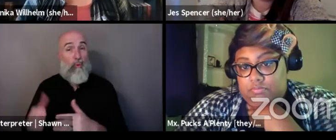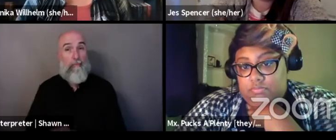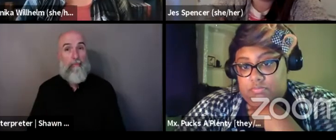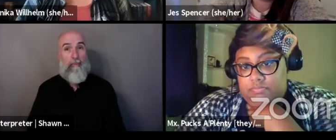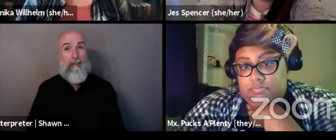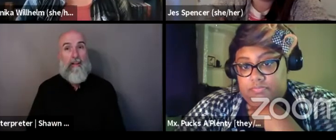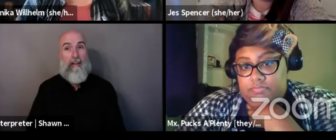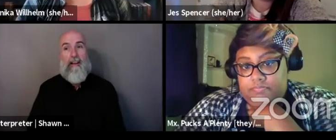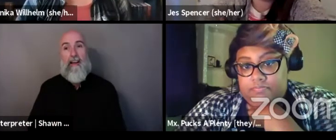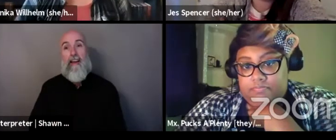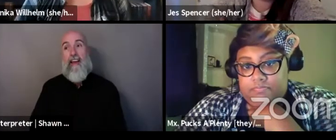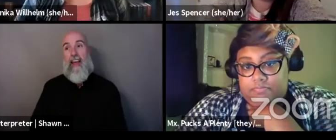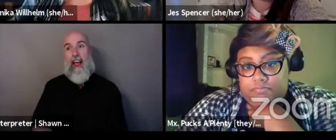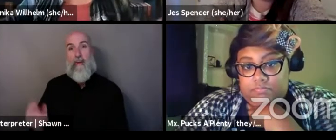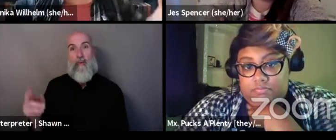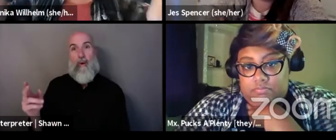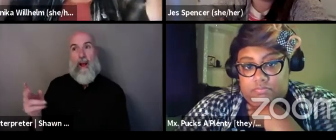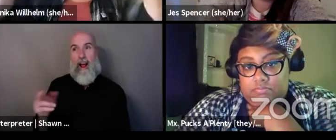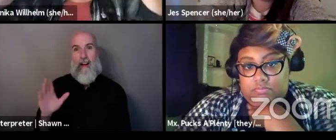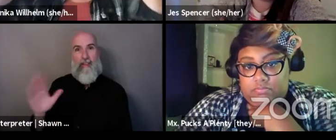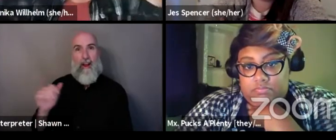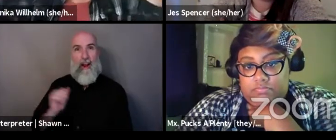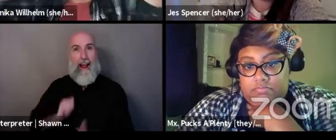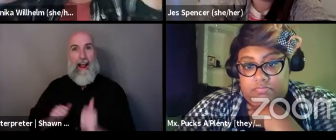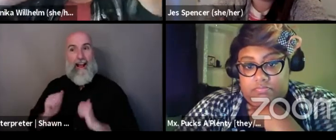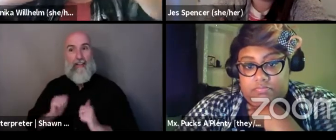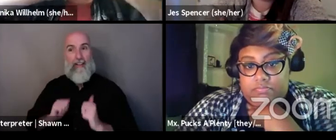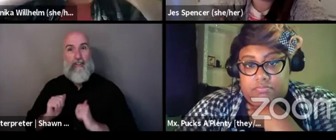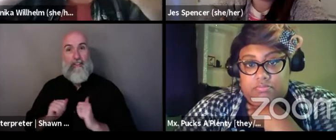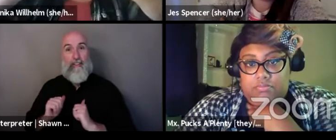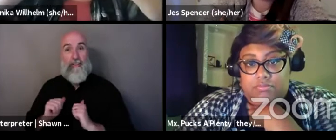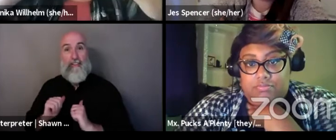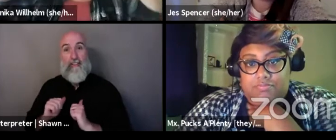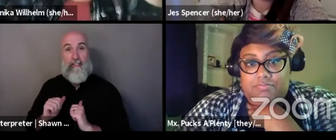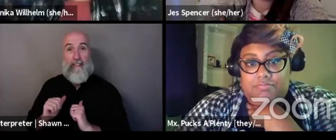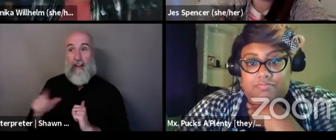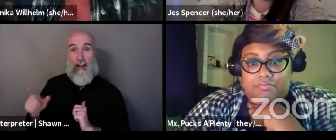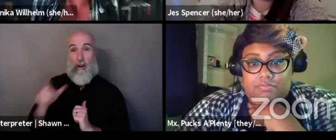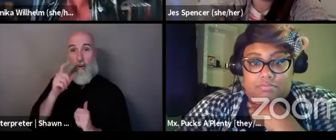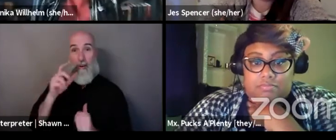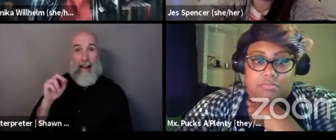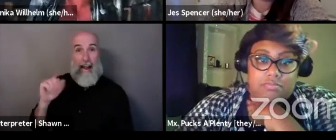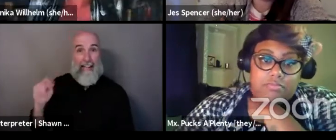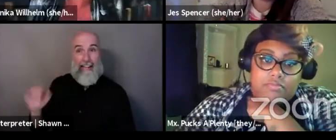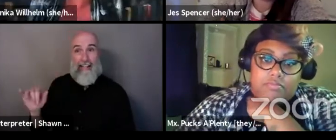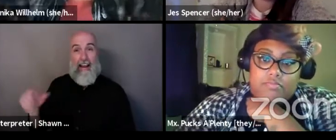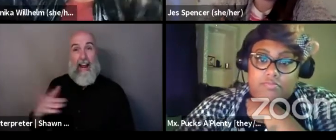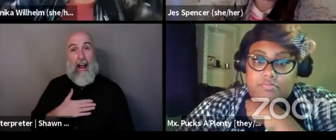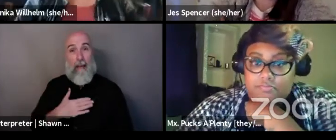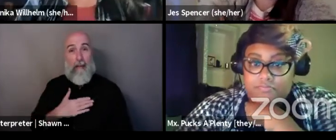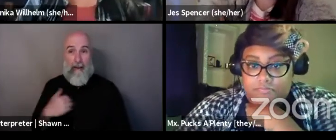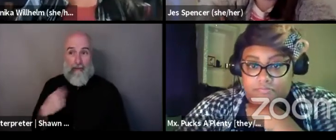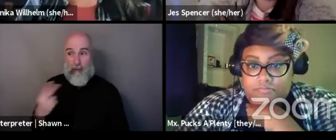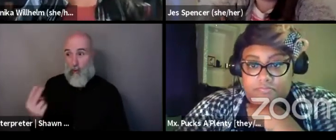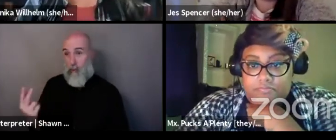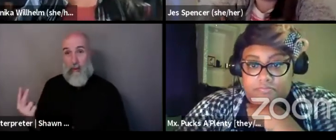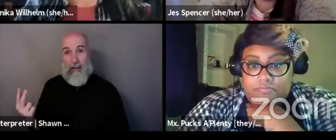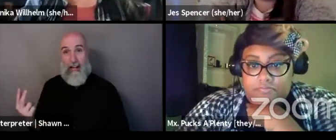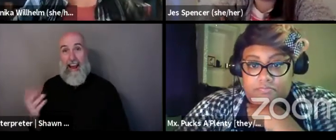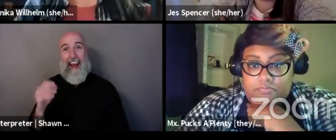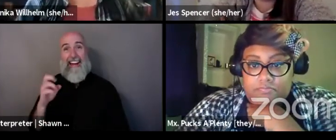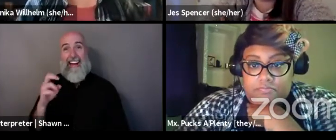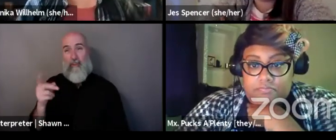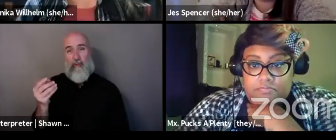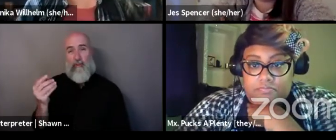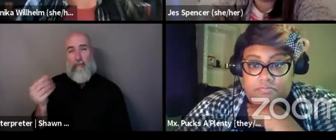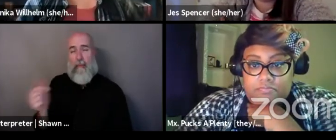you hired two, there are actors who nanny and would be more than happy if you had two or three of them. And even if you just paid